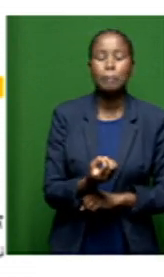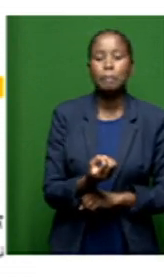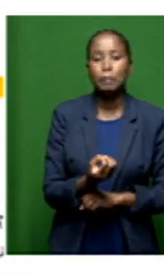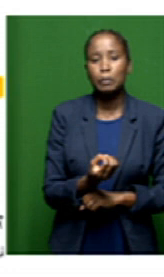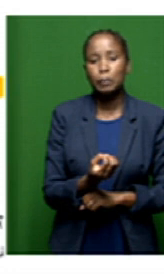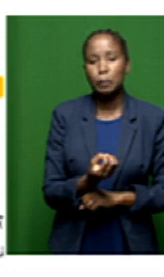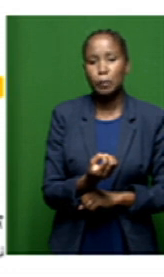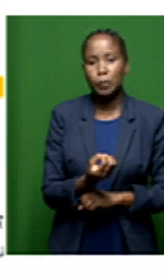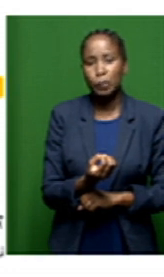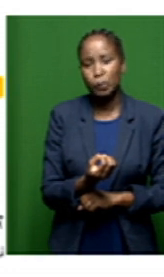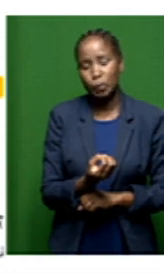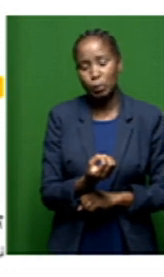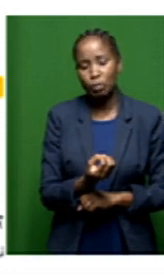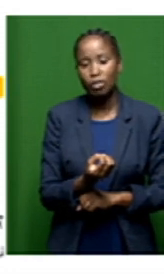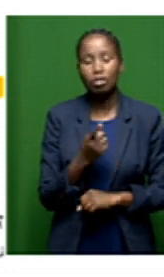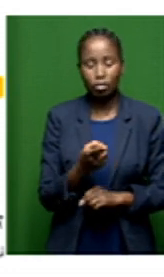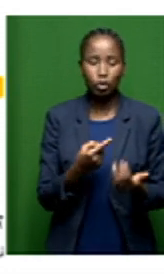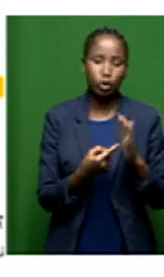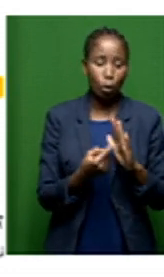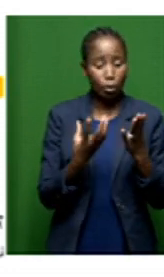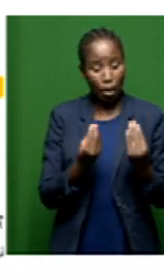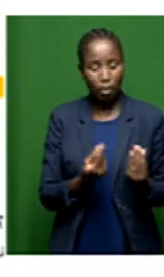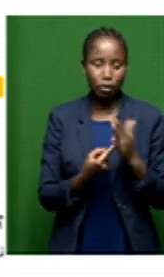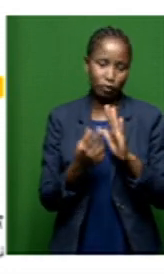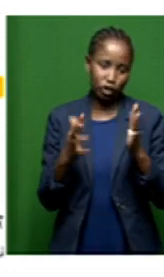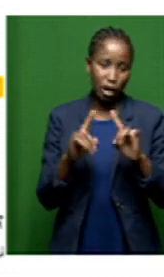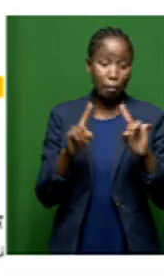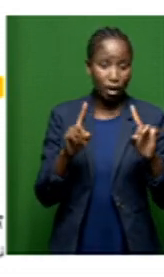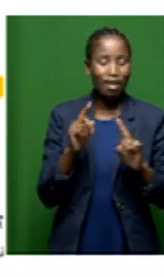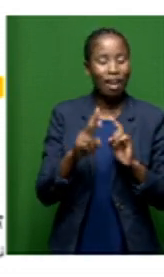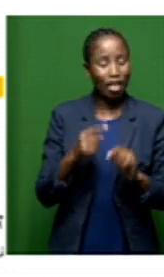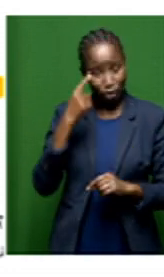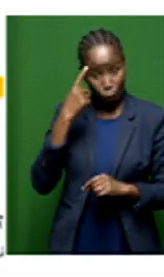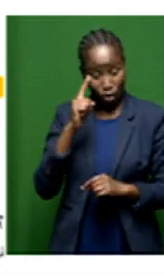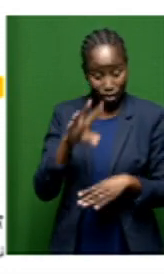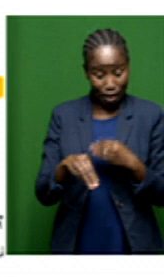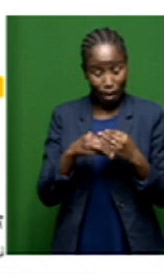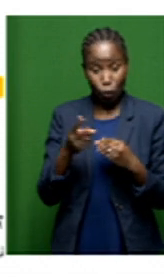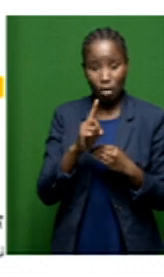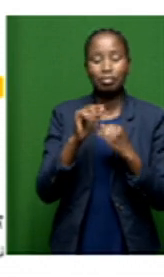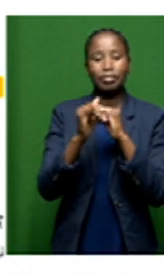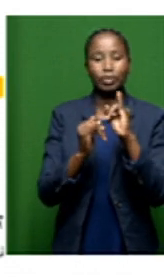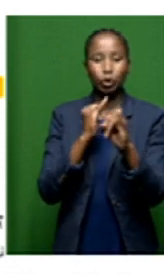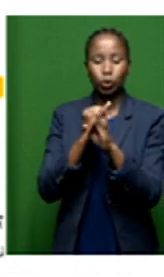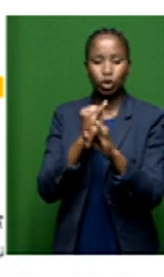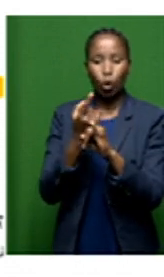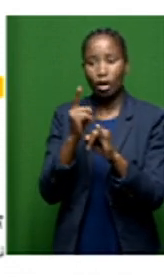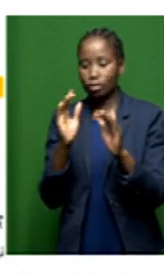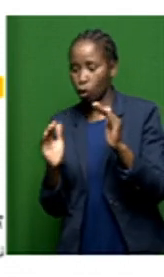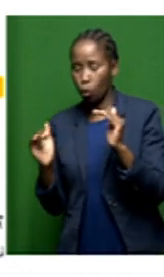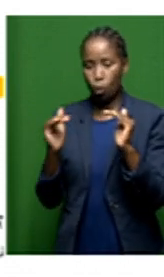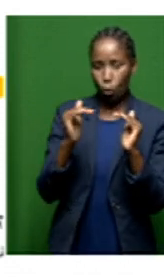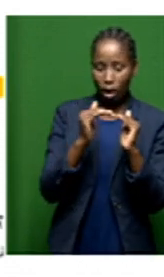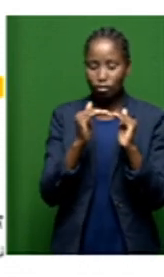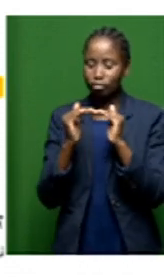to the numbers we're seeing. I think in addition, institutional quality in South Africa is starting